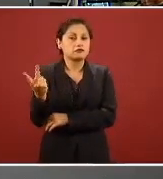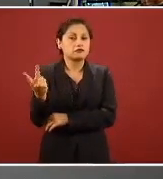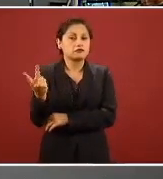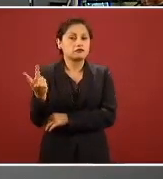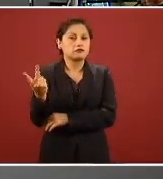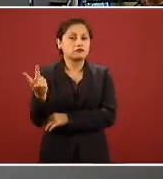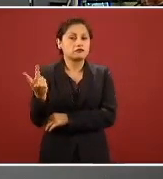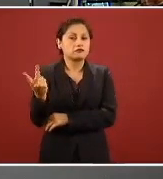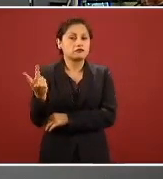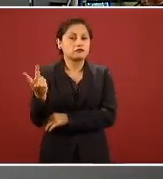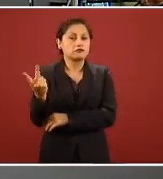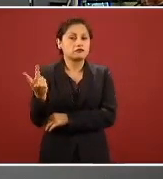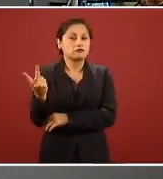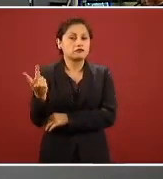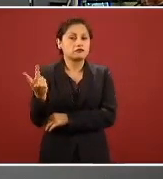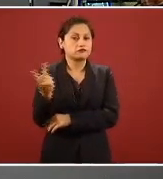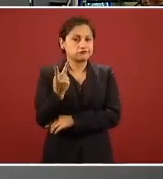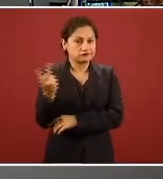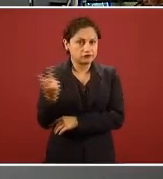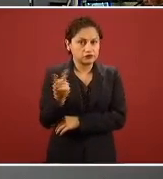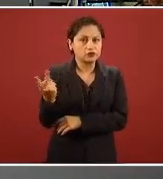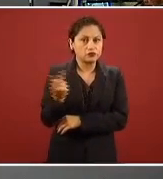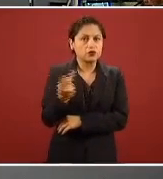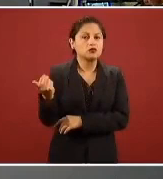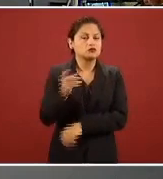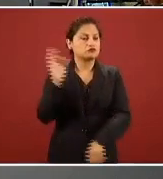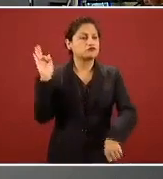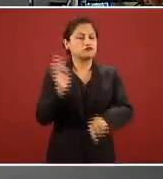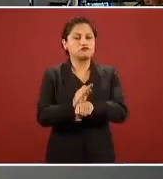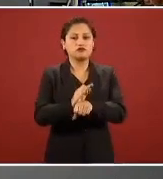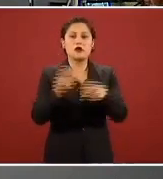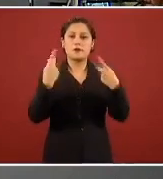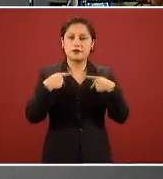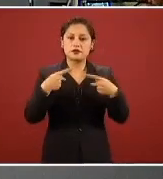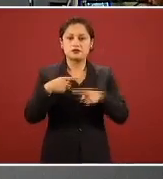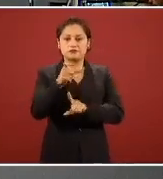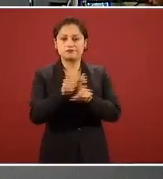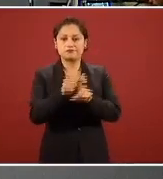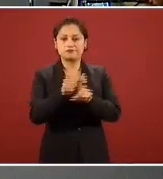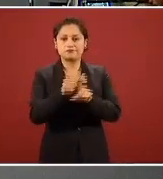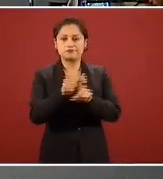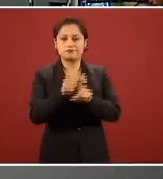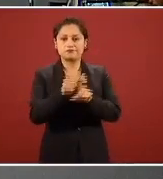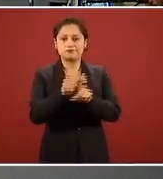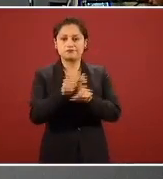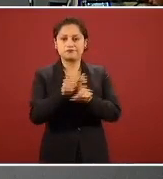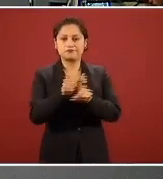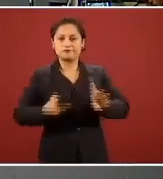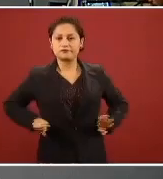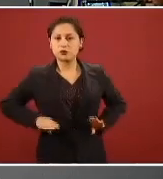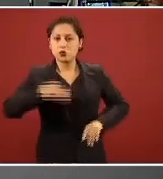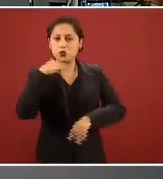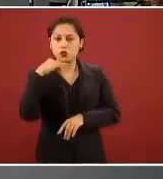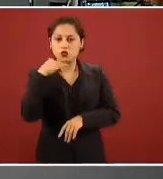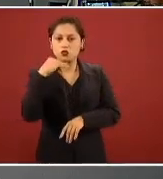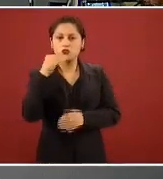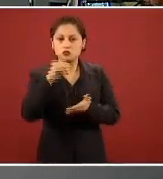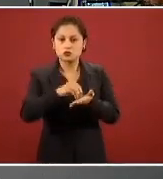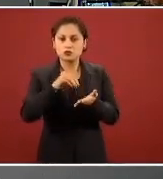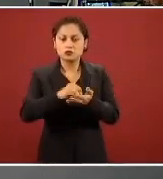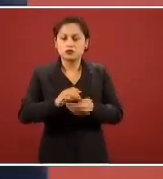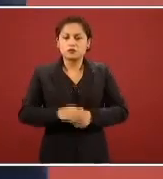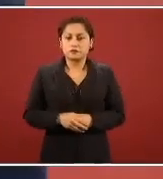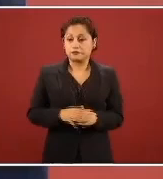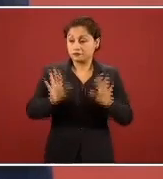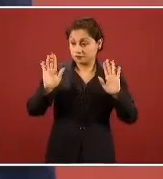is covering for these corrupt people. Sí, si hay pruebas. If there is evidence. Antecedentes de